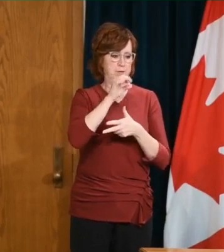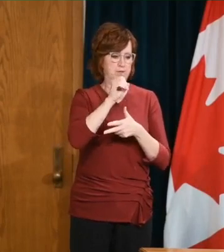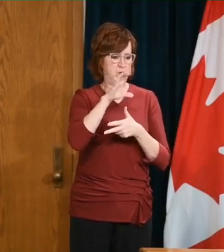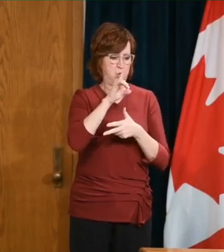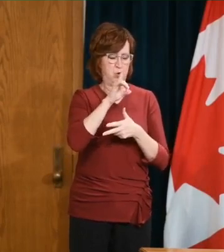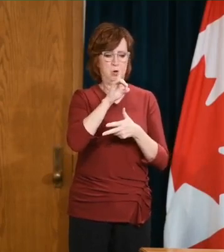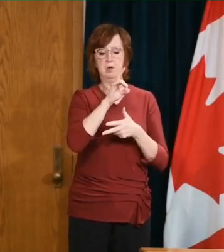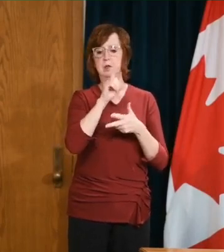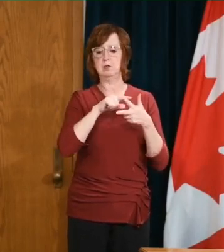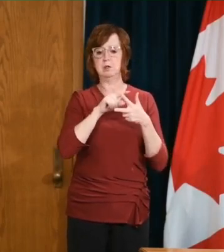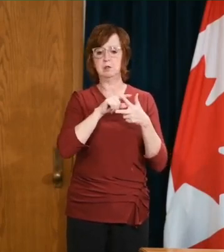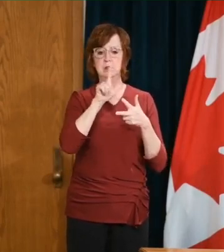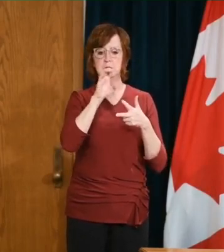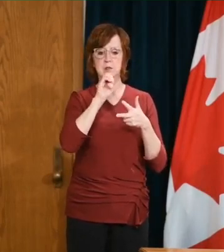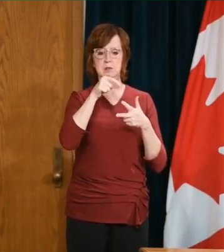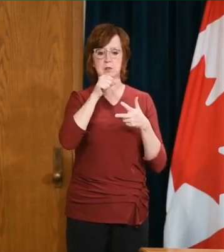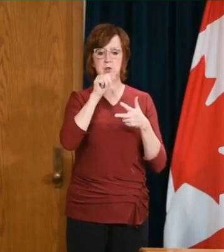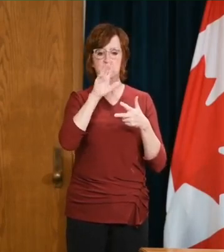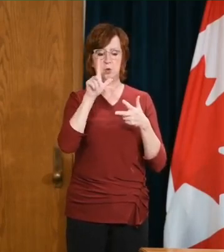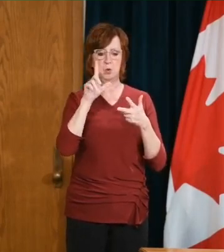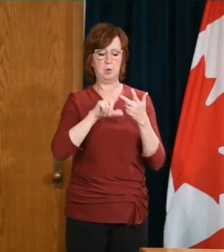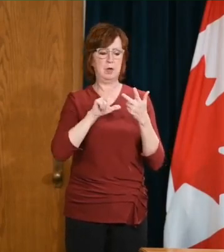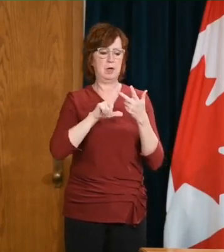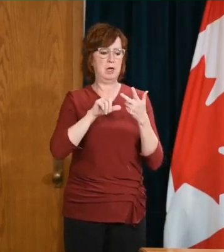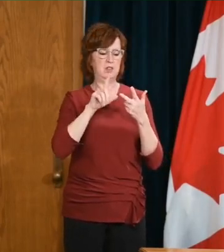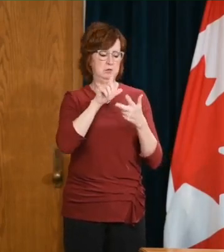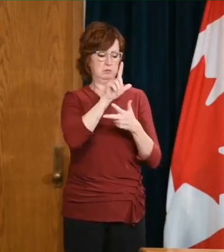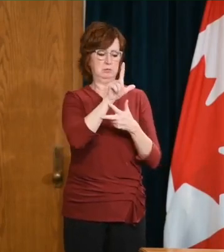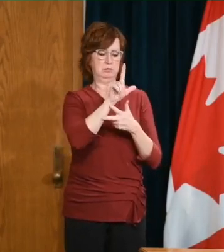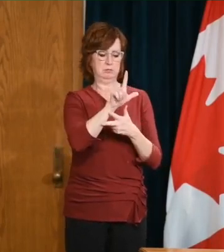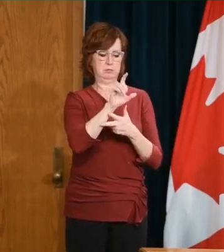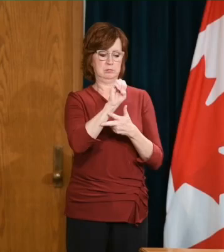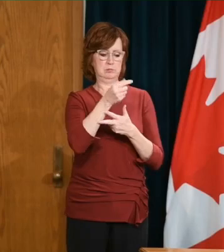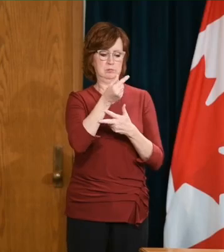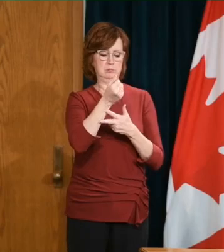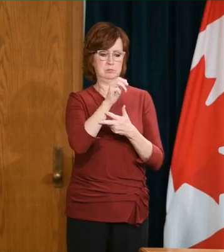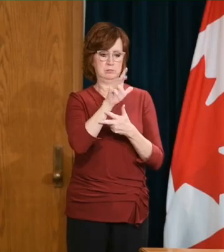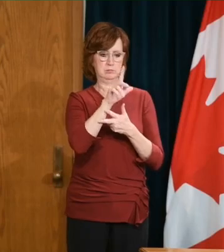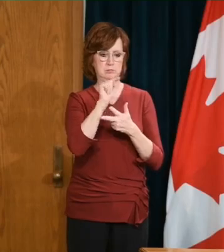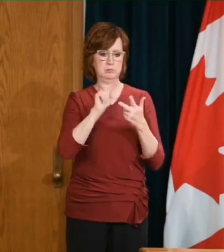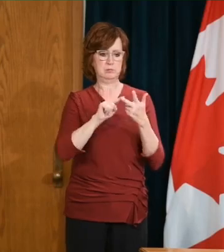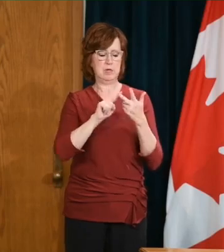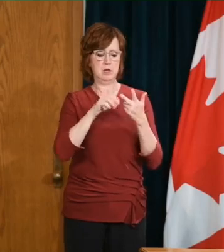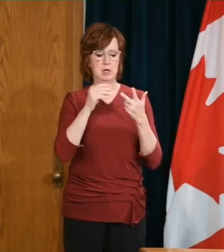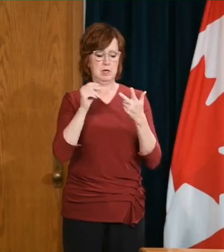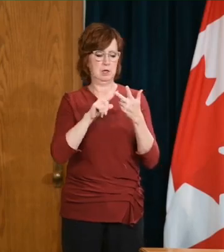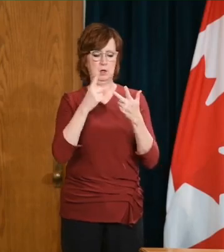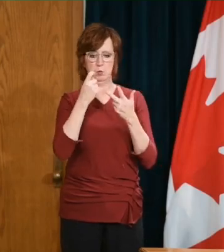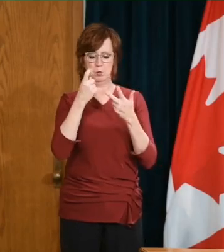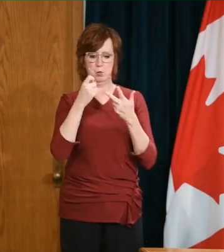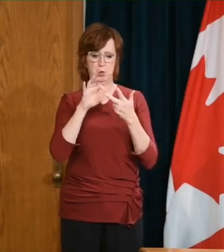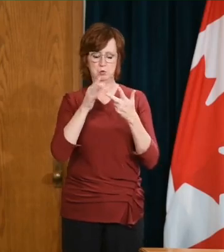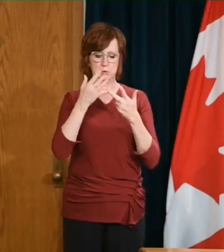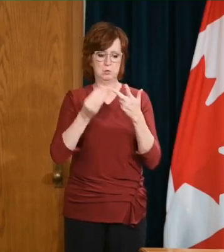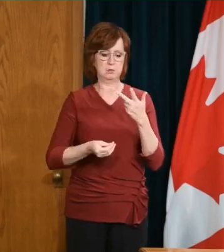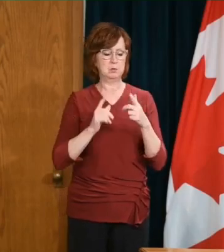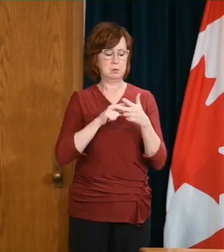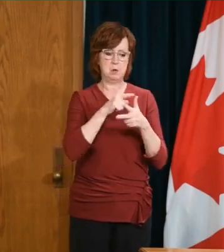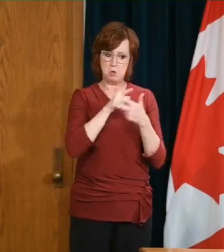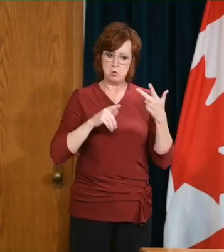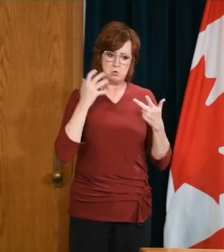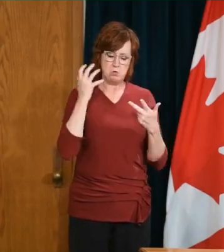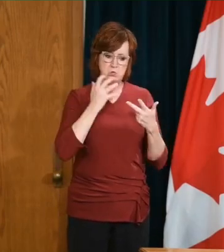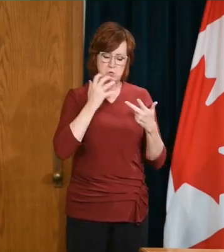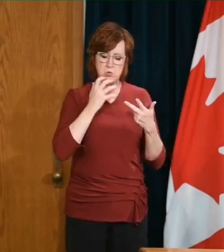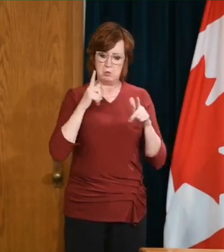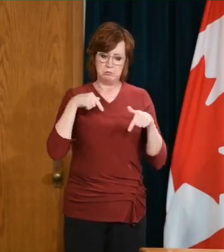been confronted with an incredibly difficult circumstance caused by COVID-19 in their respective provinces over the course of the